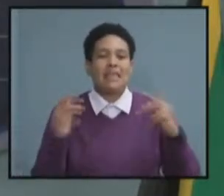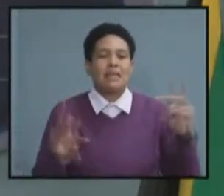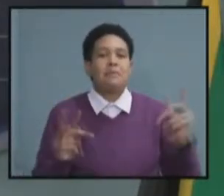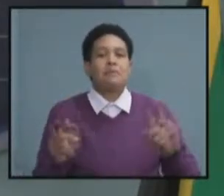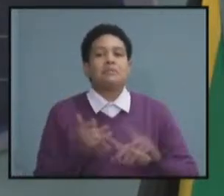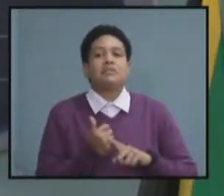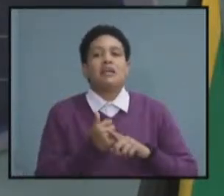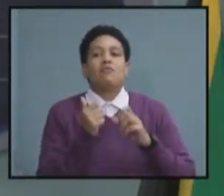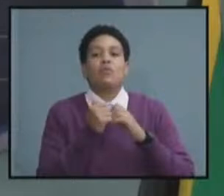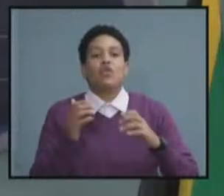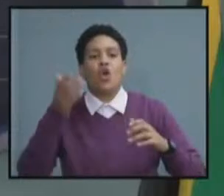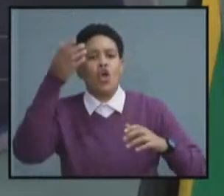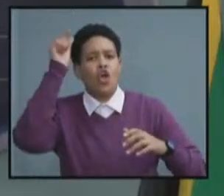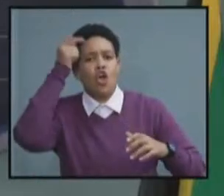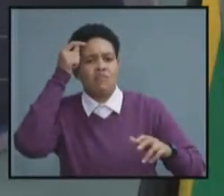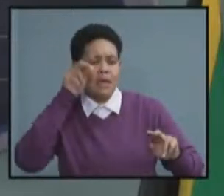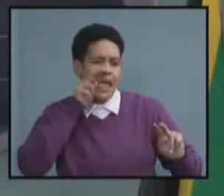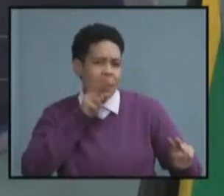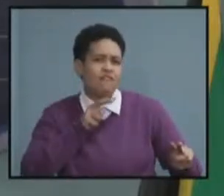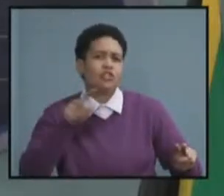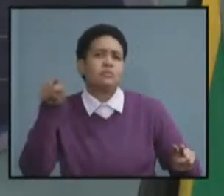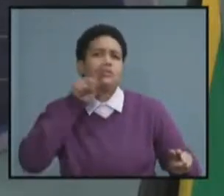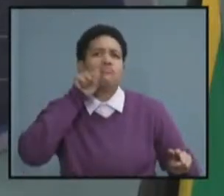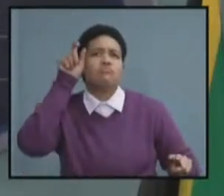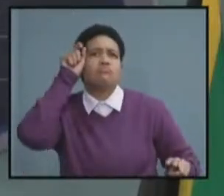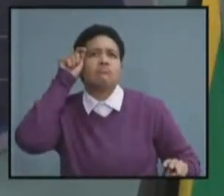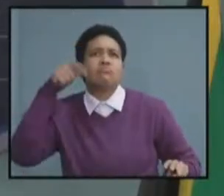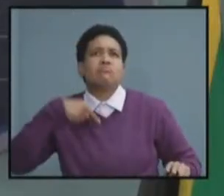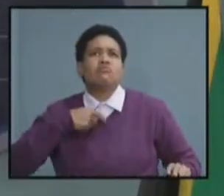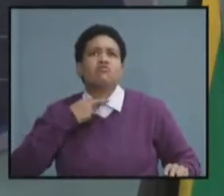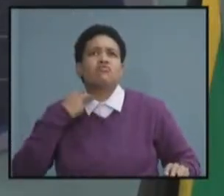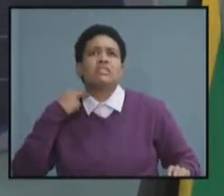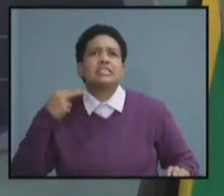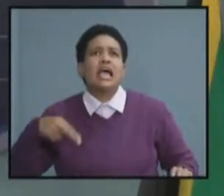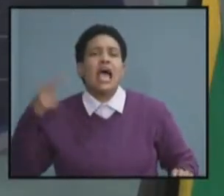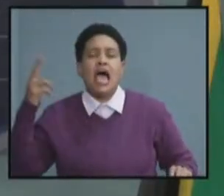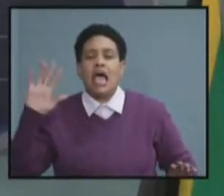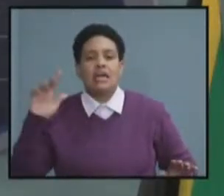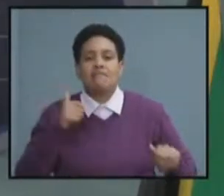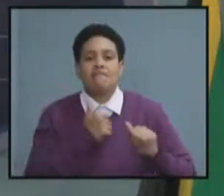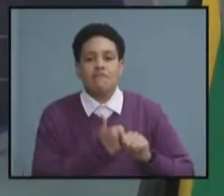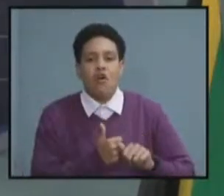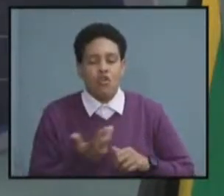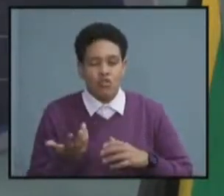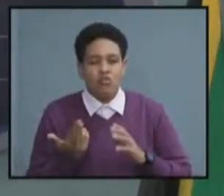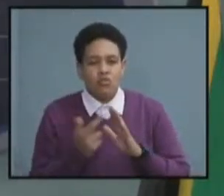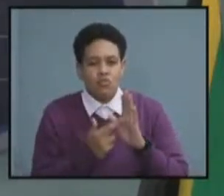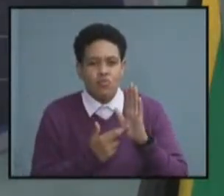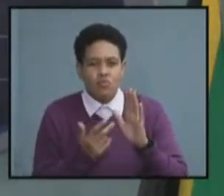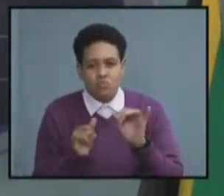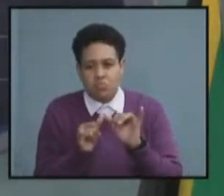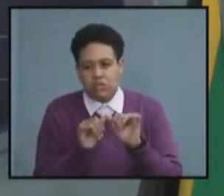without government enforcement, they understand that they are at risk and they are following the orders.